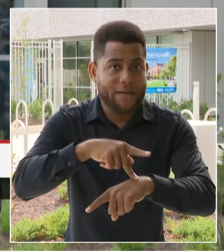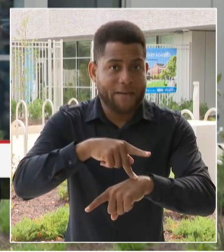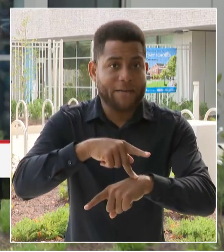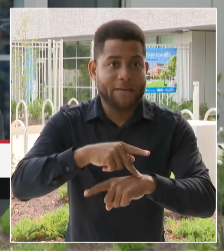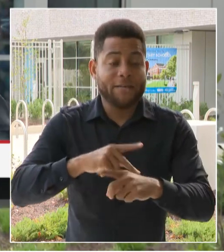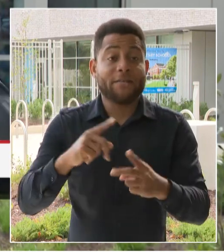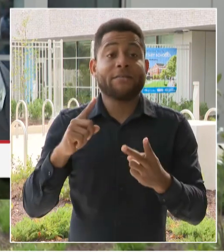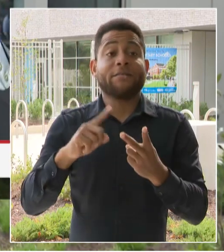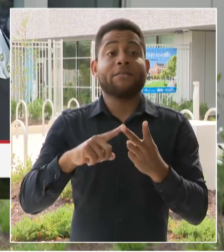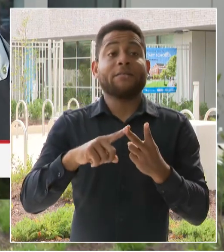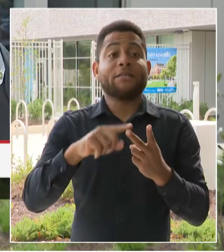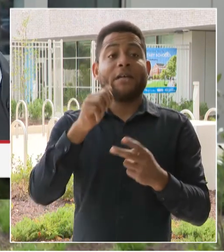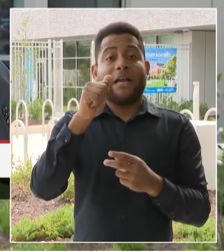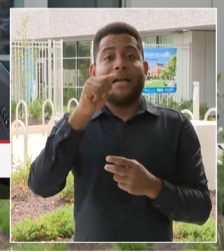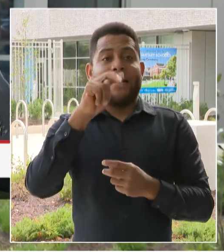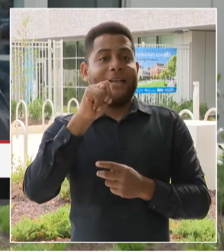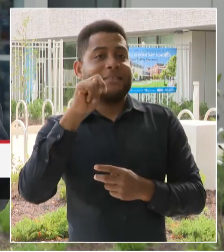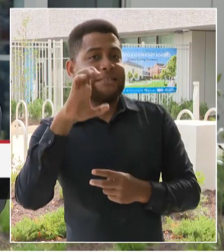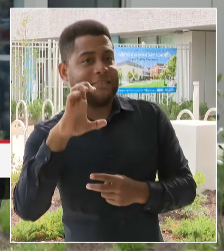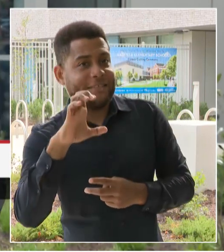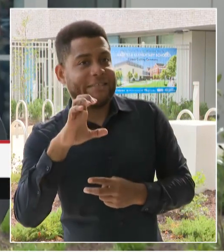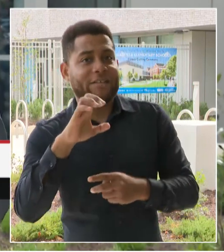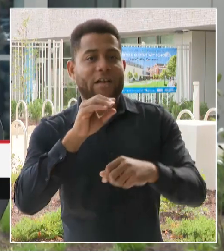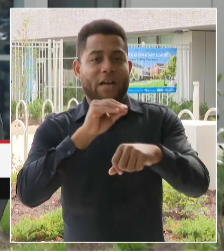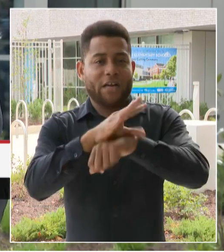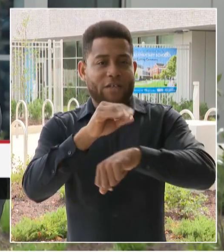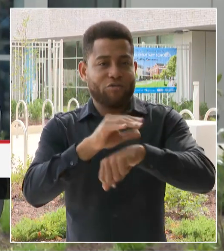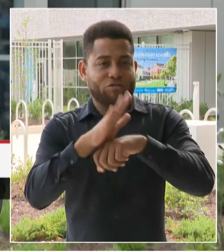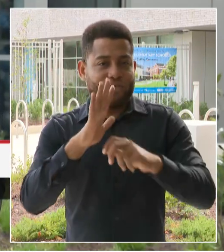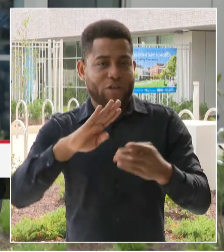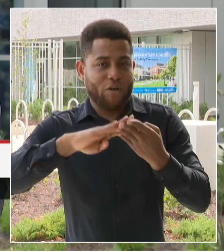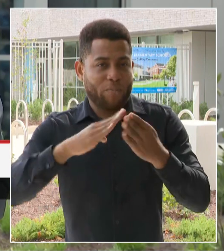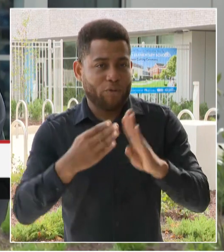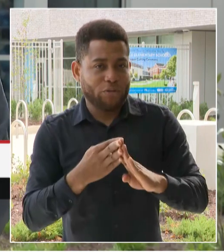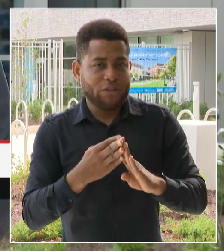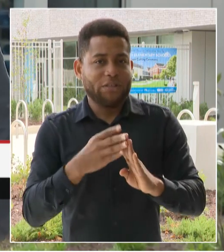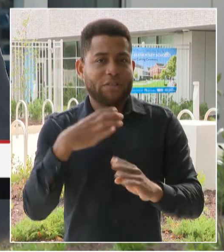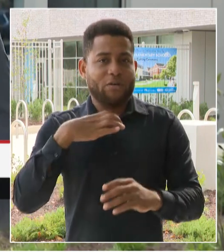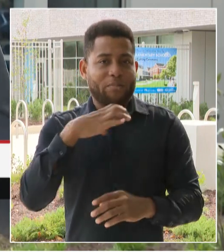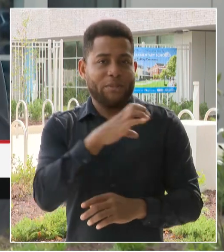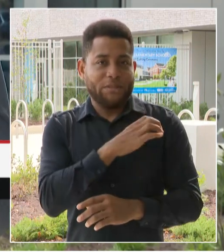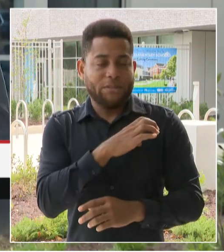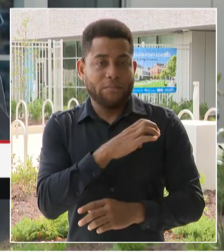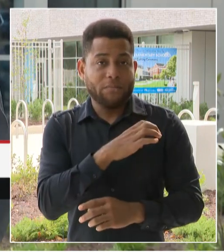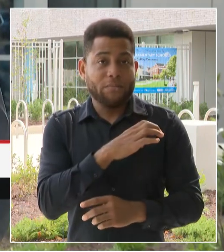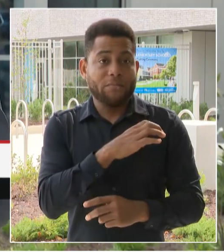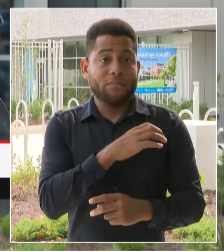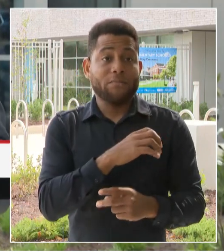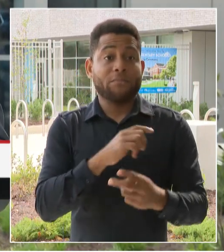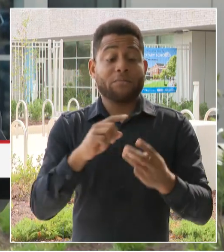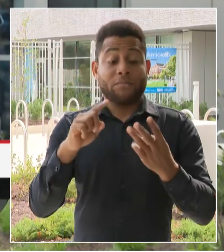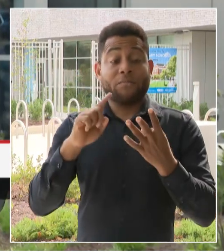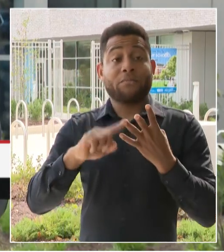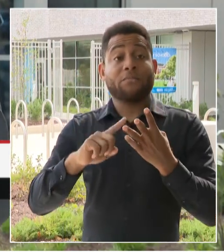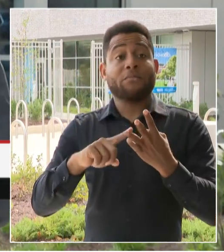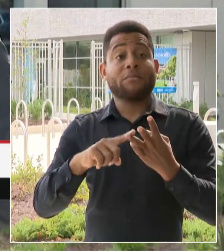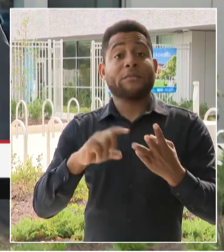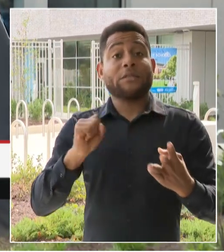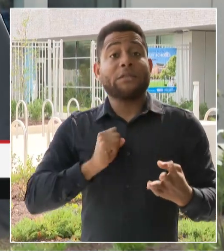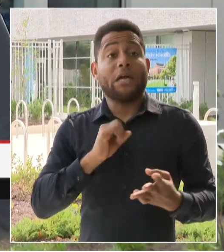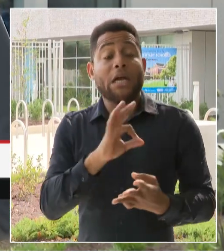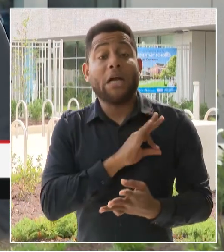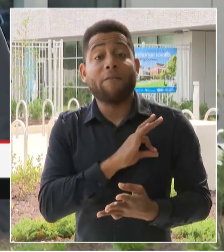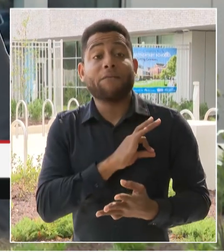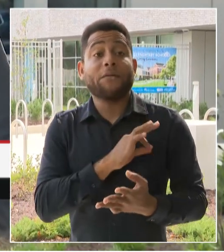neighborhood commissioners, the school community, the State Board of Education representative, and also some of the key folks. I want you to wave your hand,